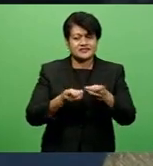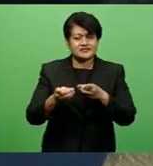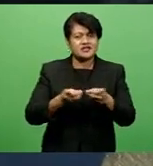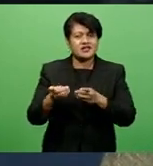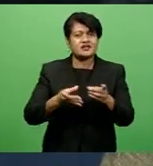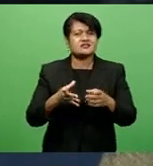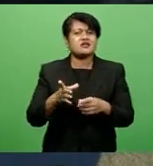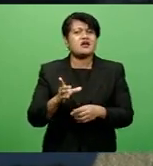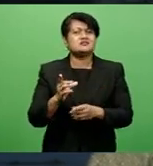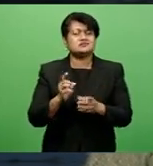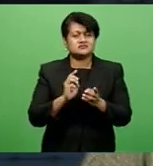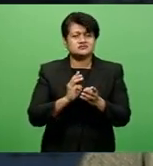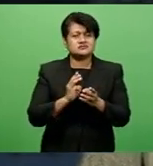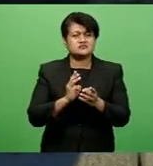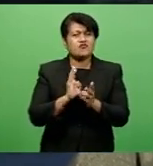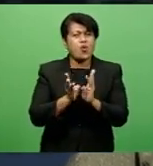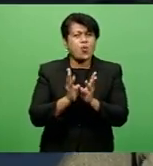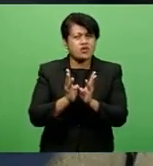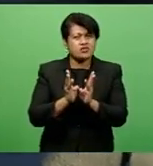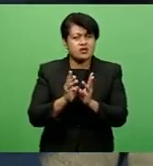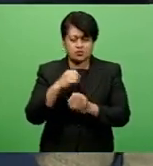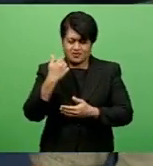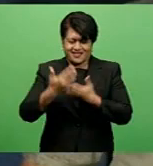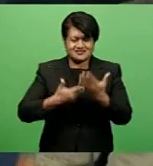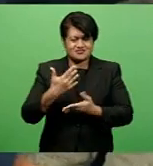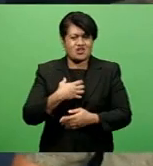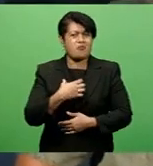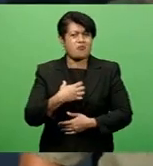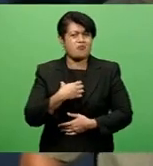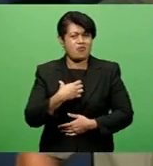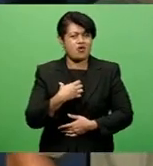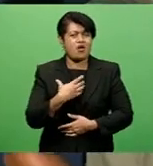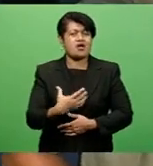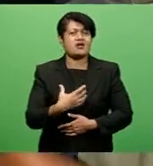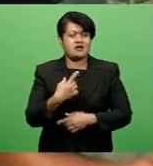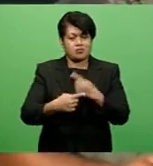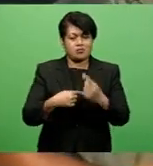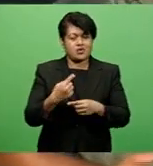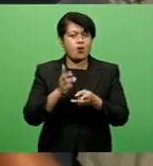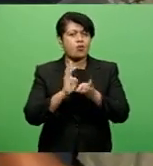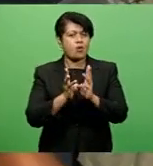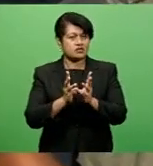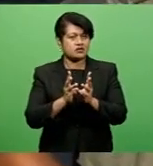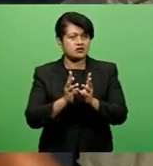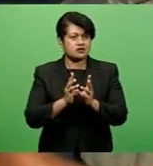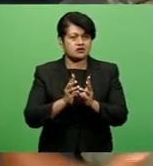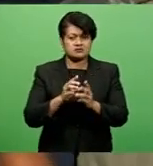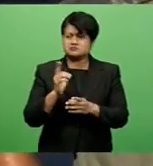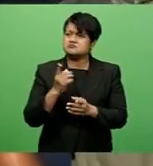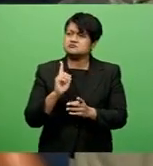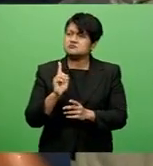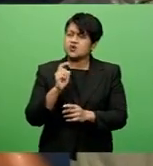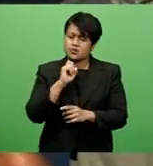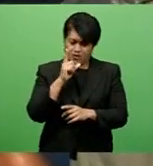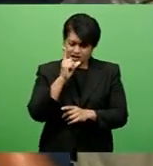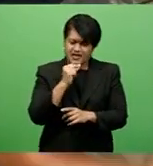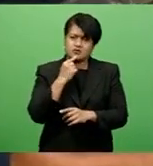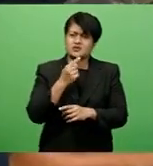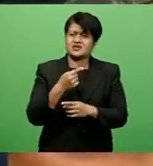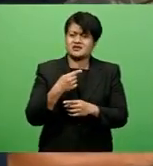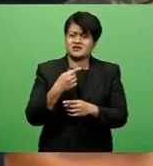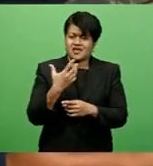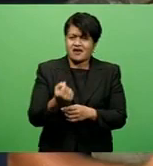Atalifo, who will explain more just in relation to this. Mr. Atalifo, what can we expect in the next few hours, especially